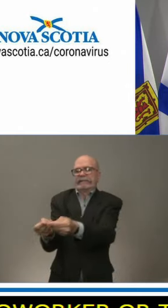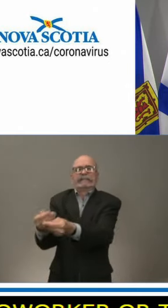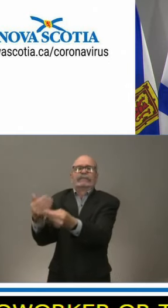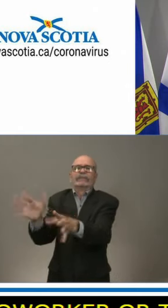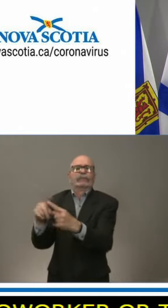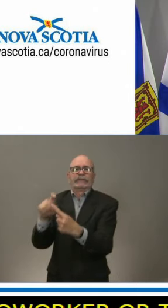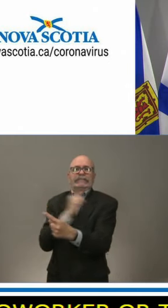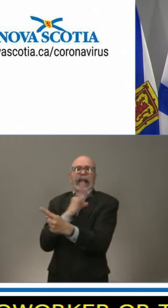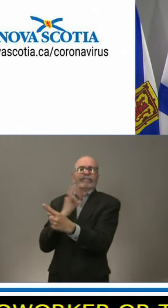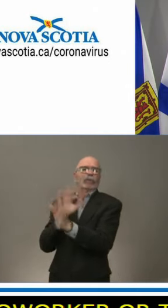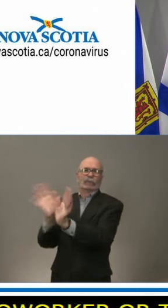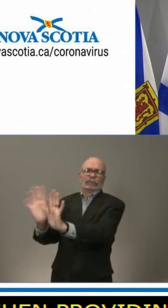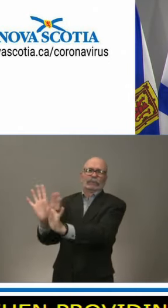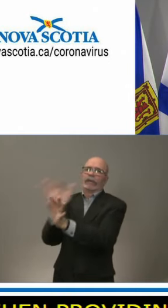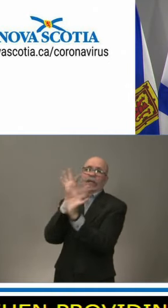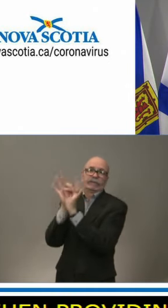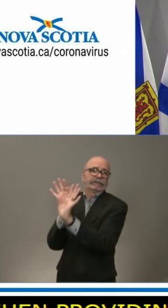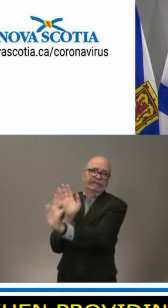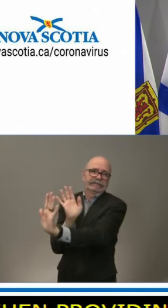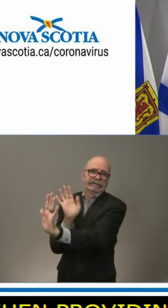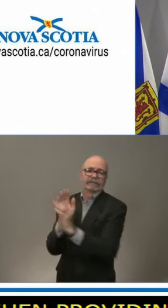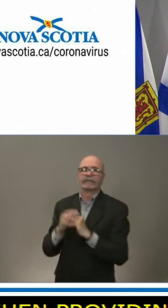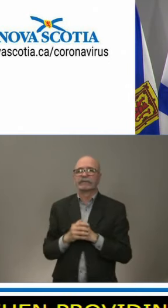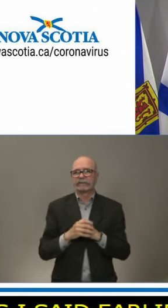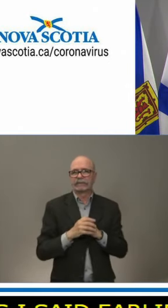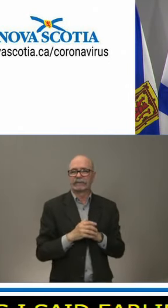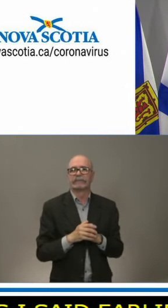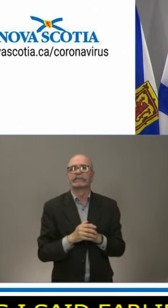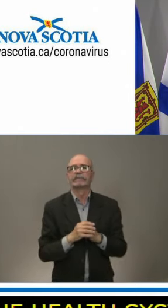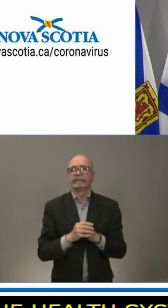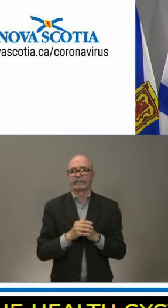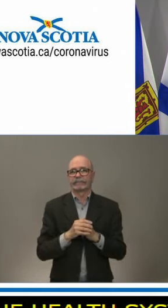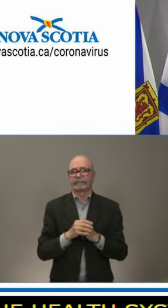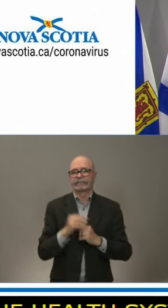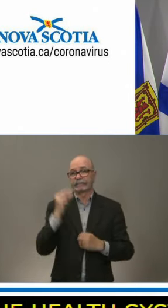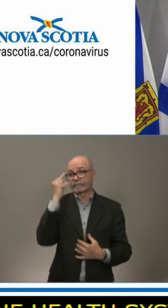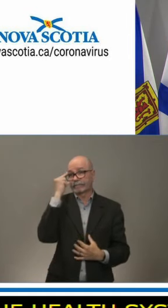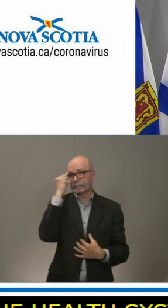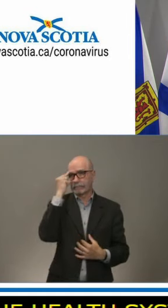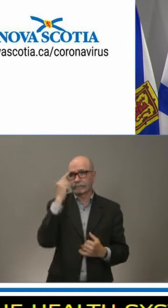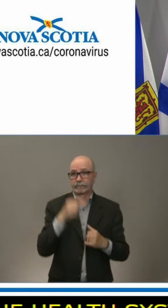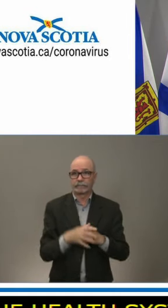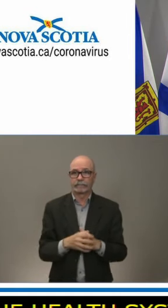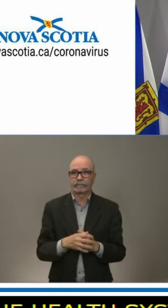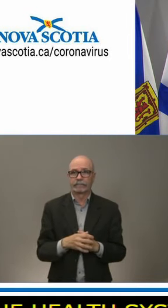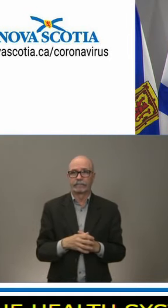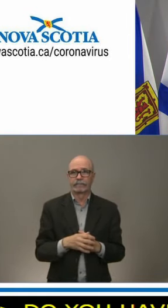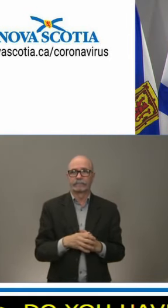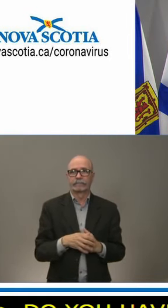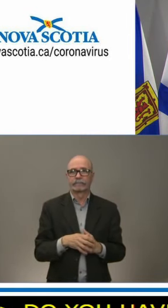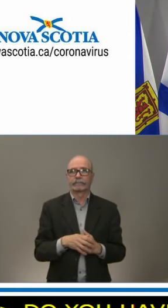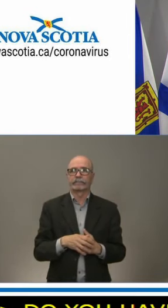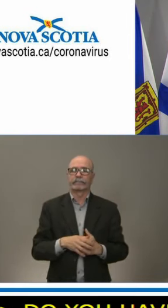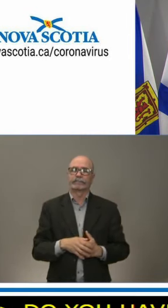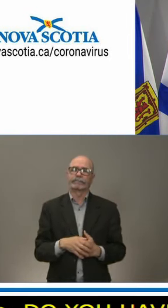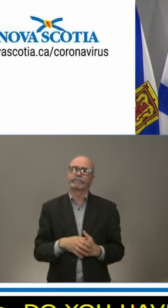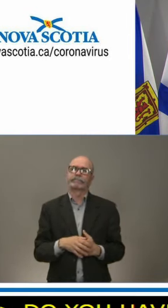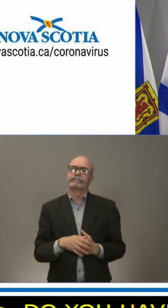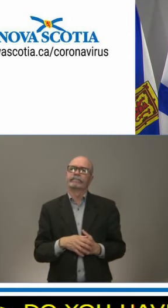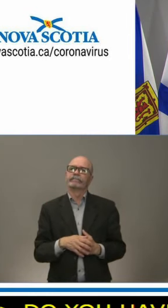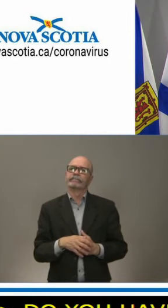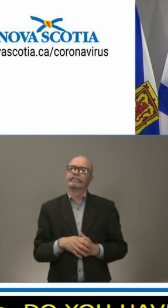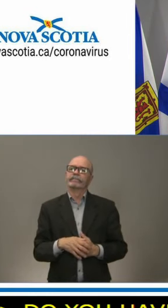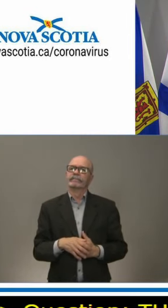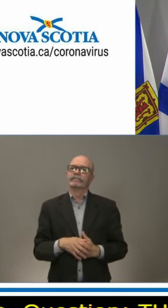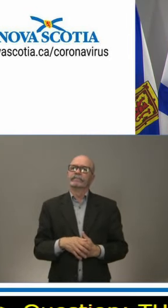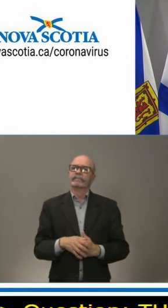follow-up? I do. This one's also for Dr. Strang. You touched on it earlier, but there seems to be a misconception in some that this